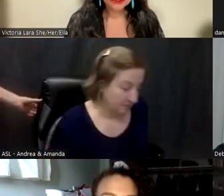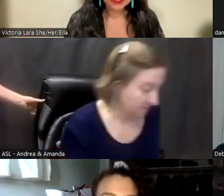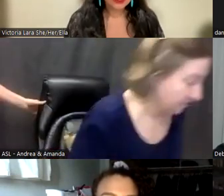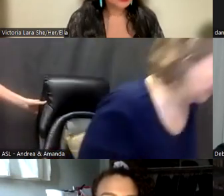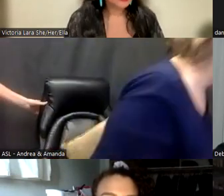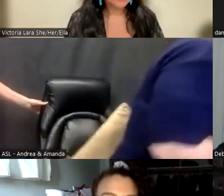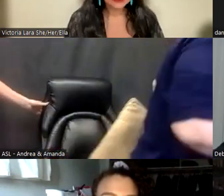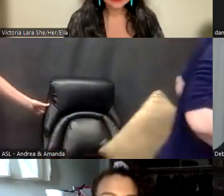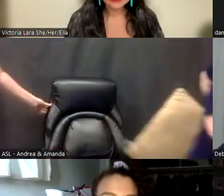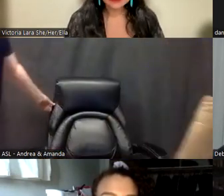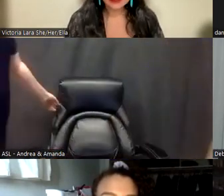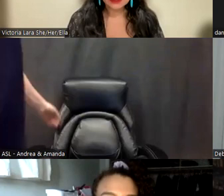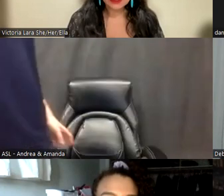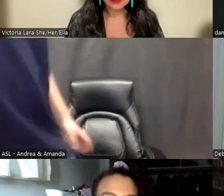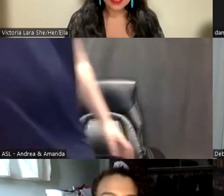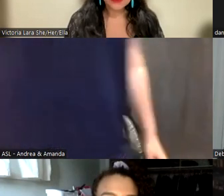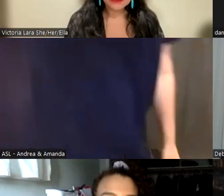Welcome, Rochelle, and please